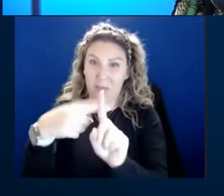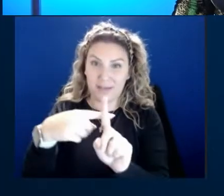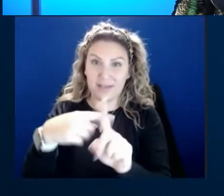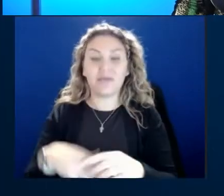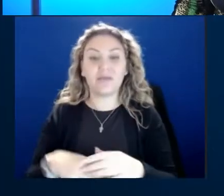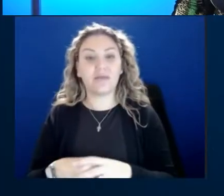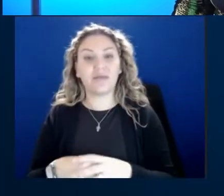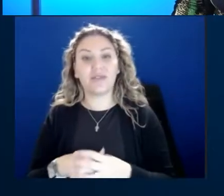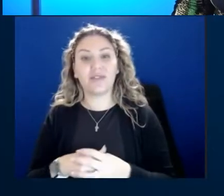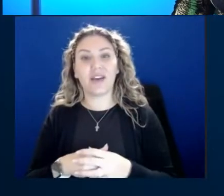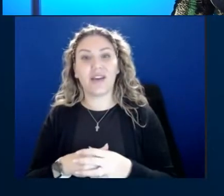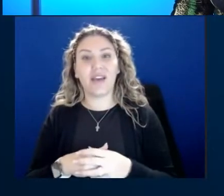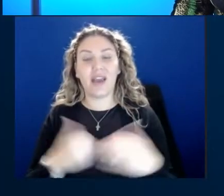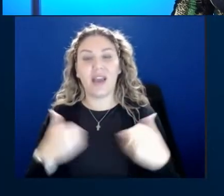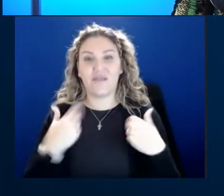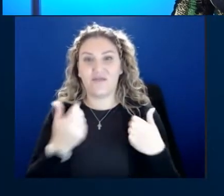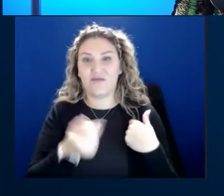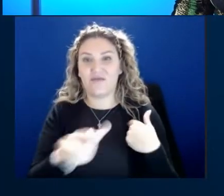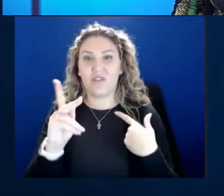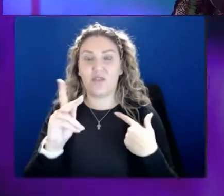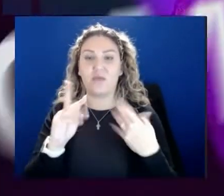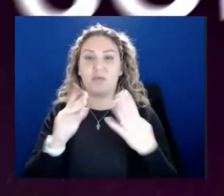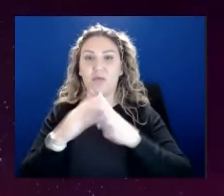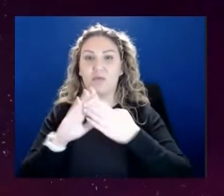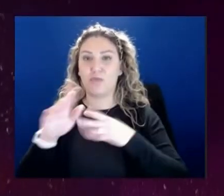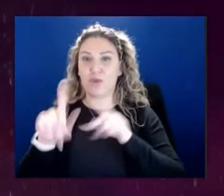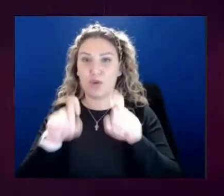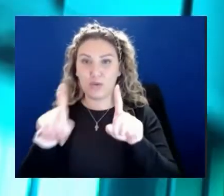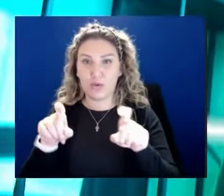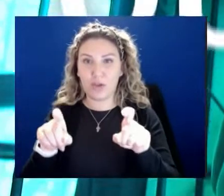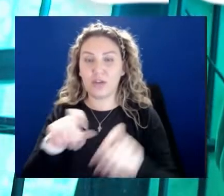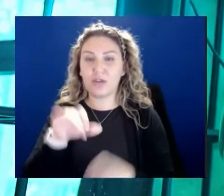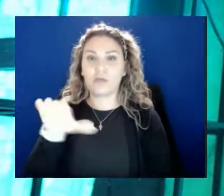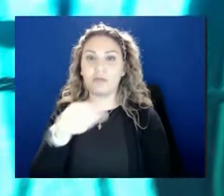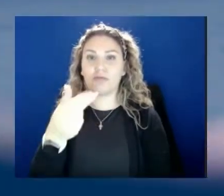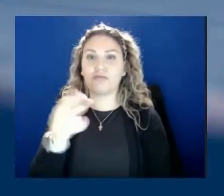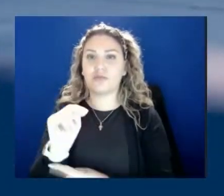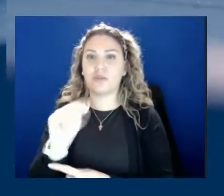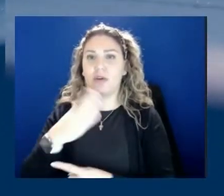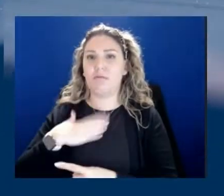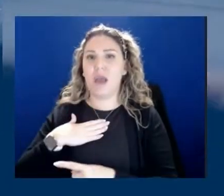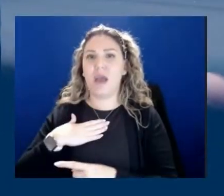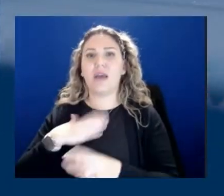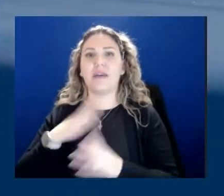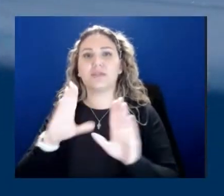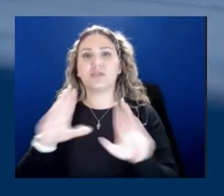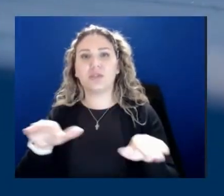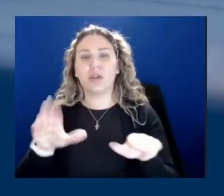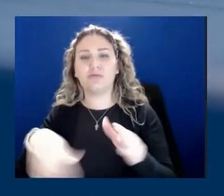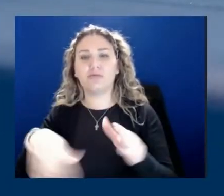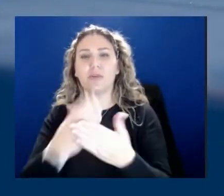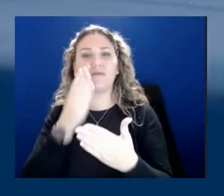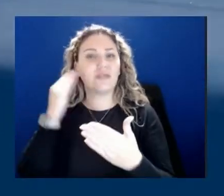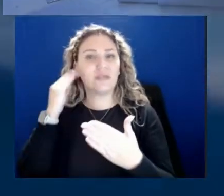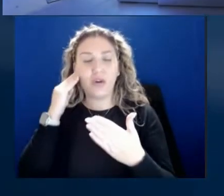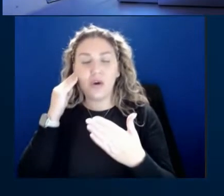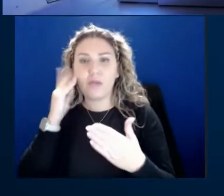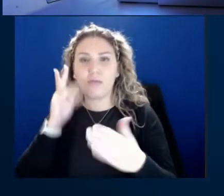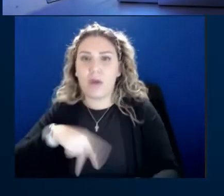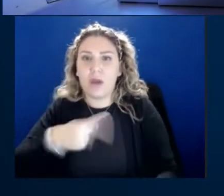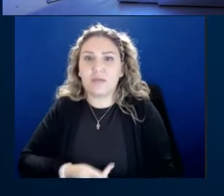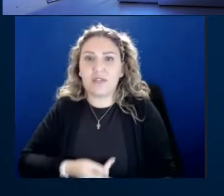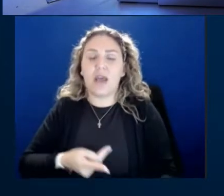to a couple of community questions today. John wants to know, my child comes home visibly upset after active